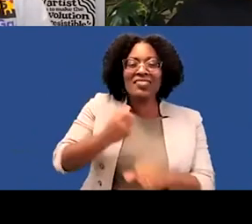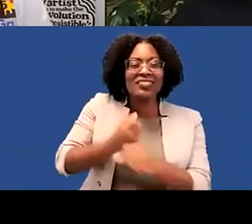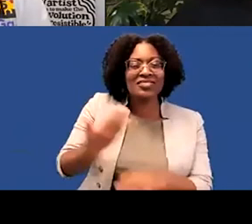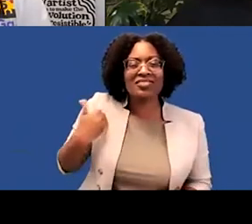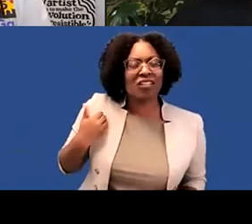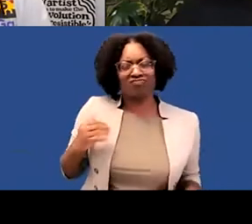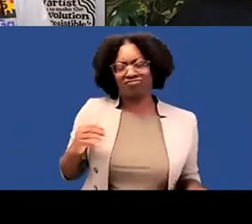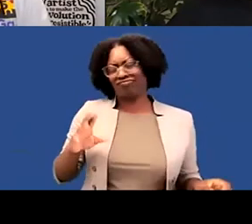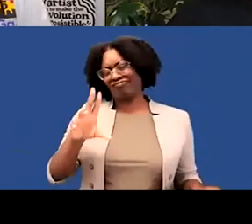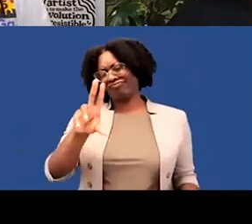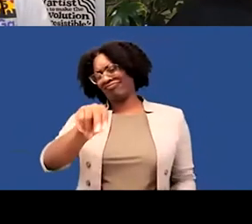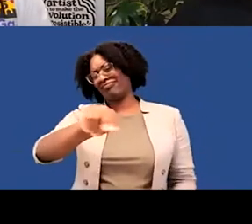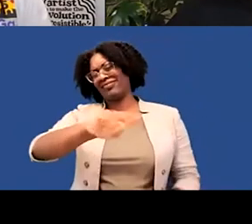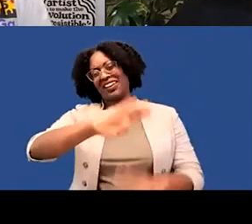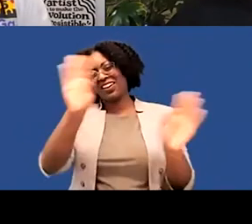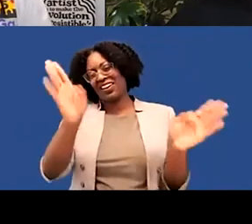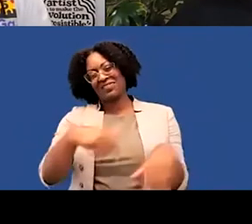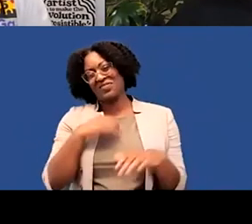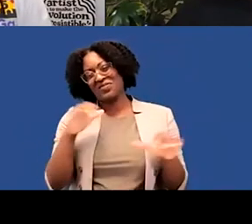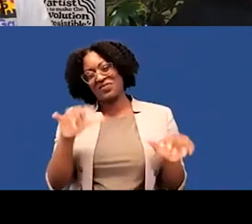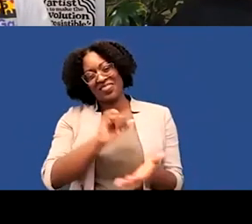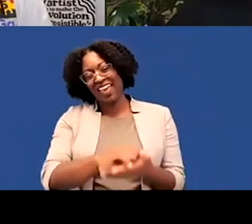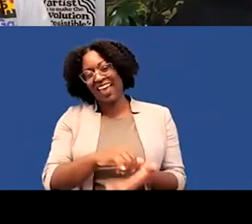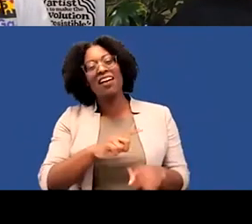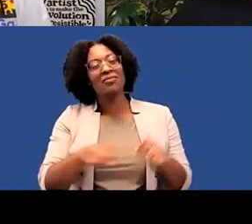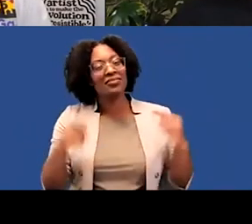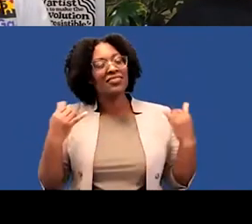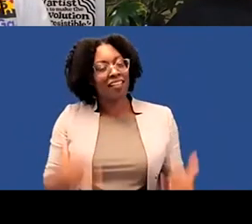happened. You see it, whatever. Like